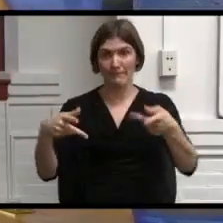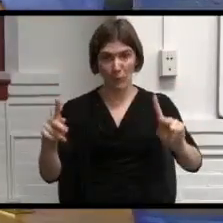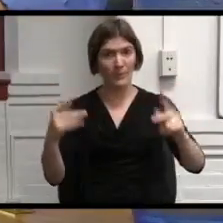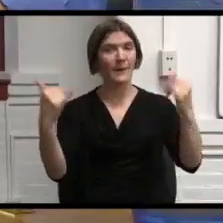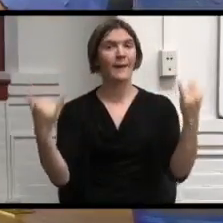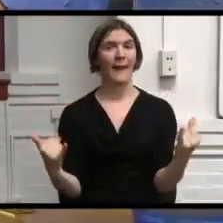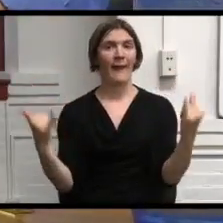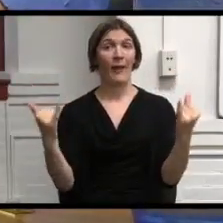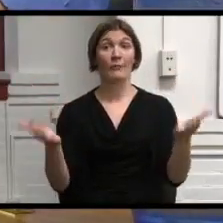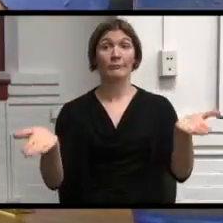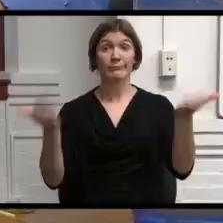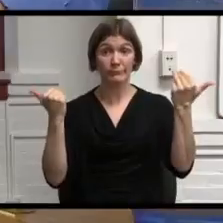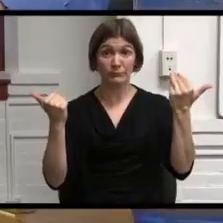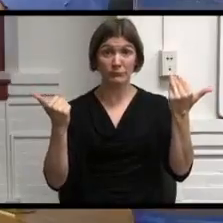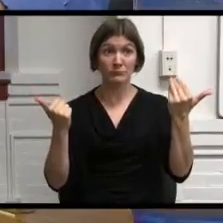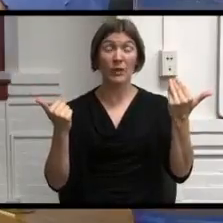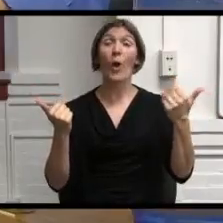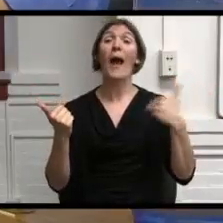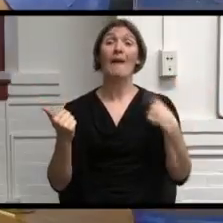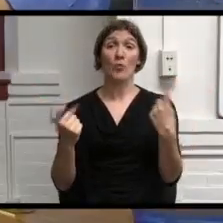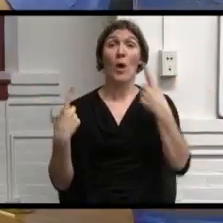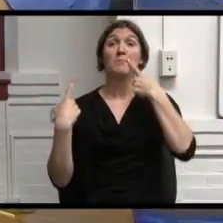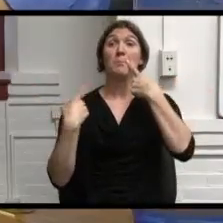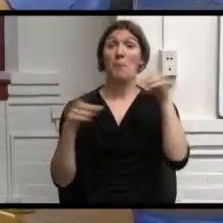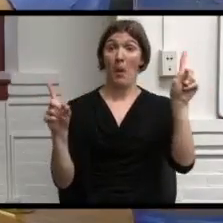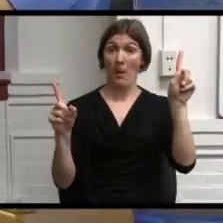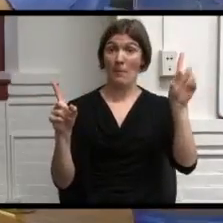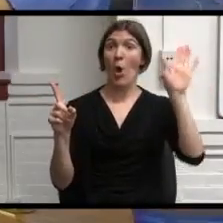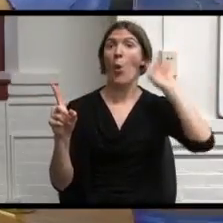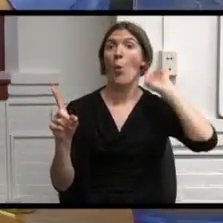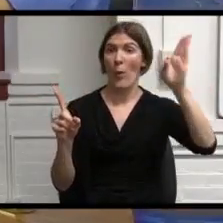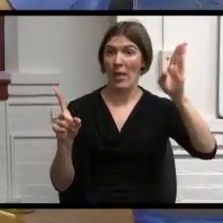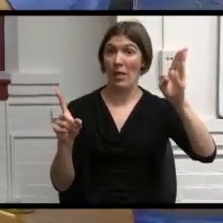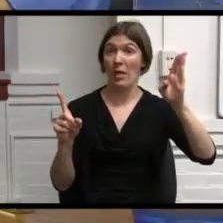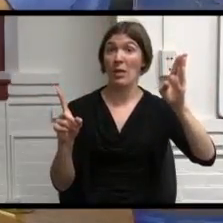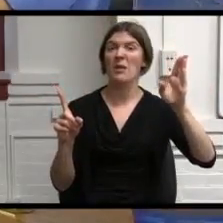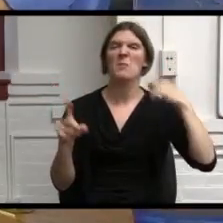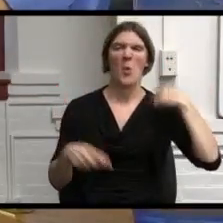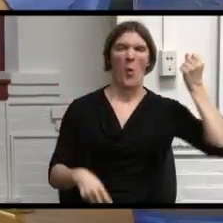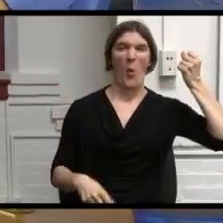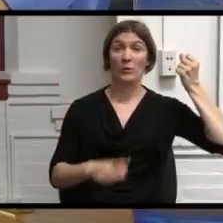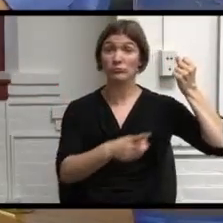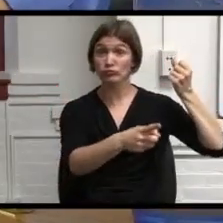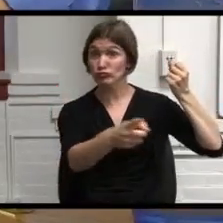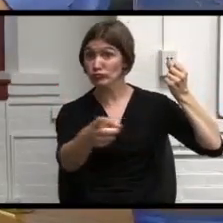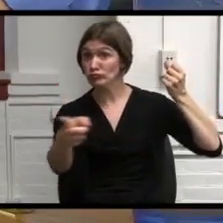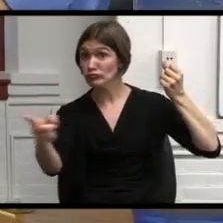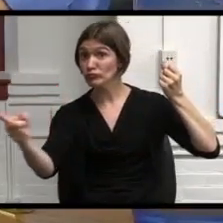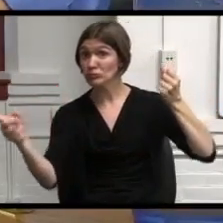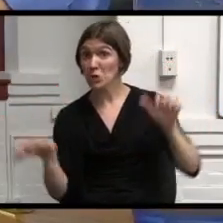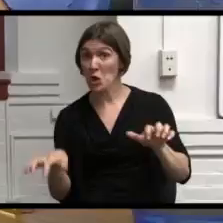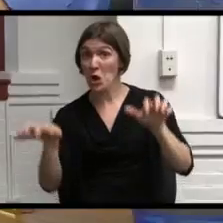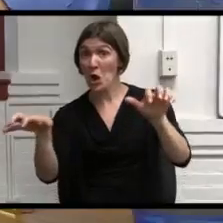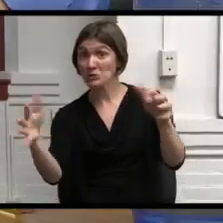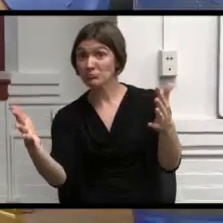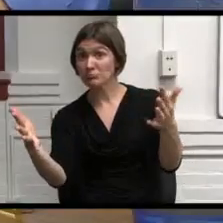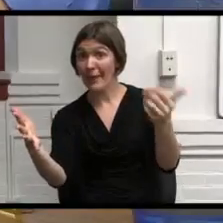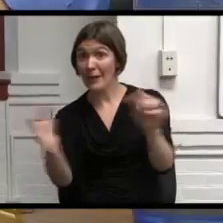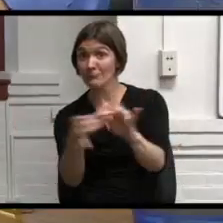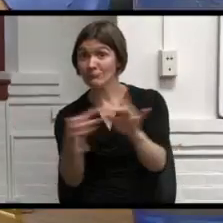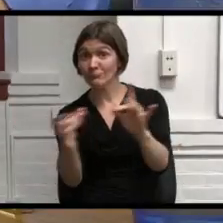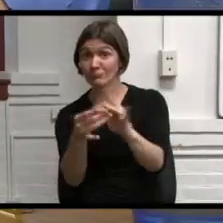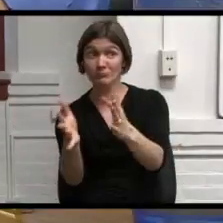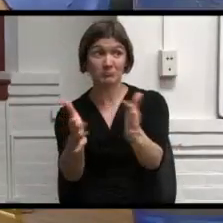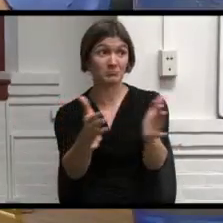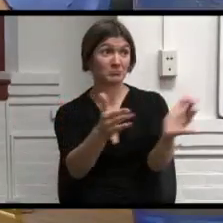the agenda. And I do have a proclamation that I'm going to do. But before we do that, is there anyone else in the audience that wants to talk about